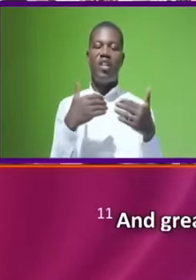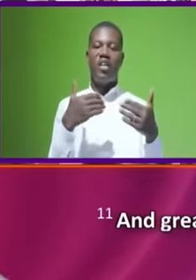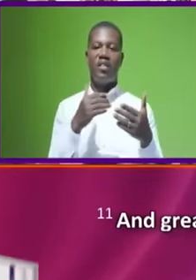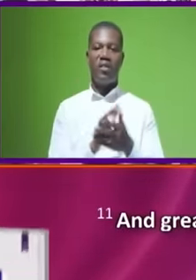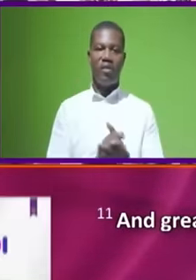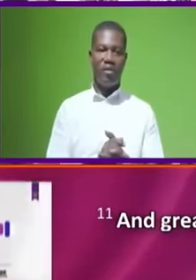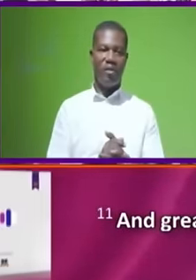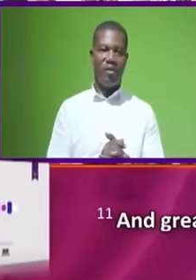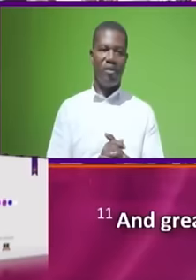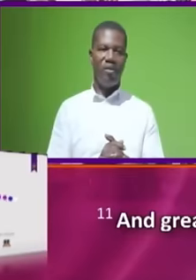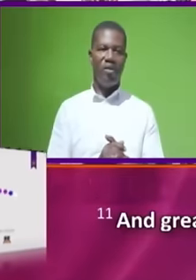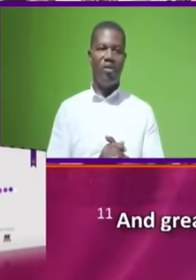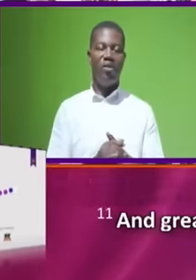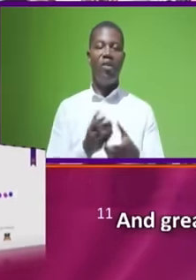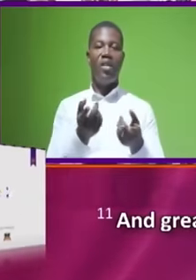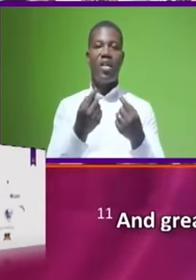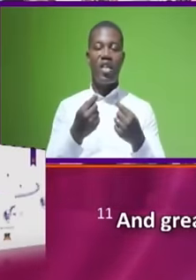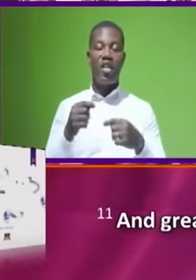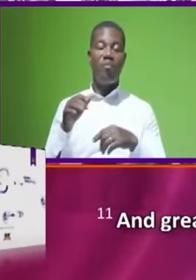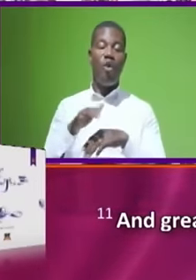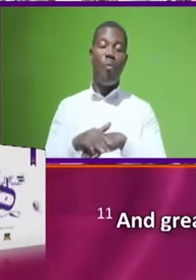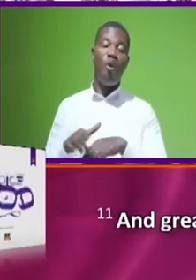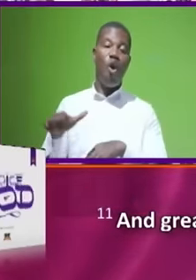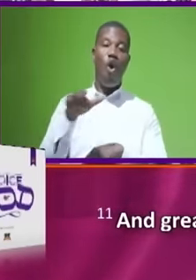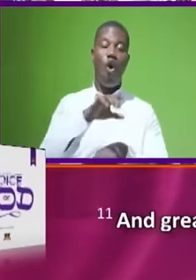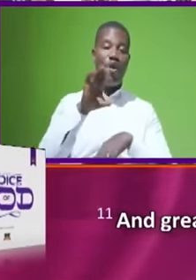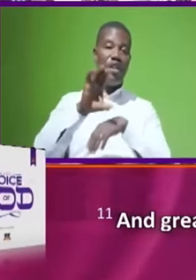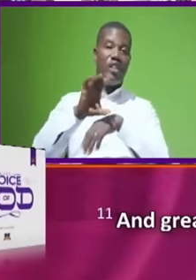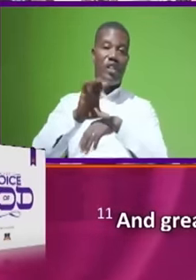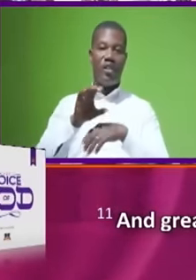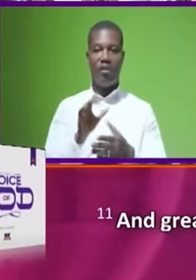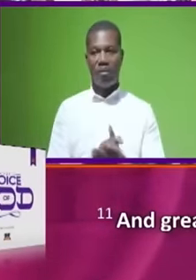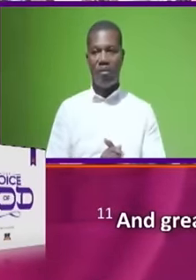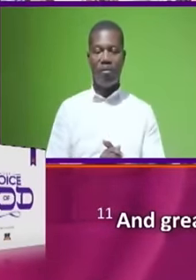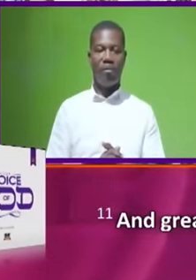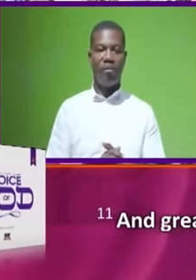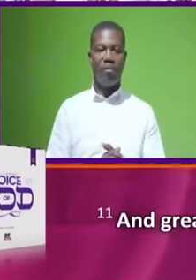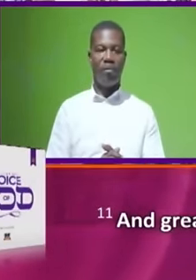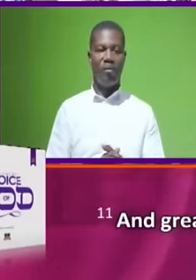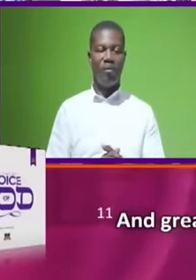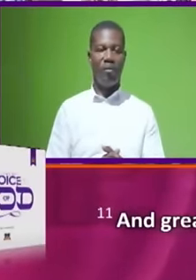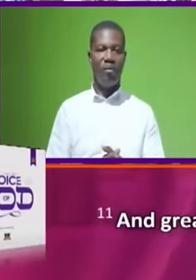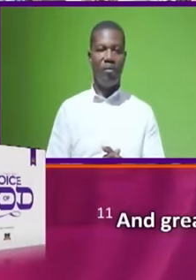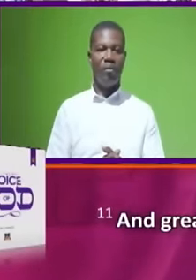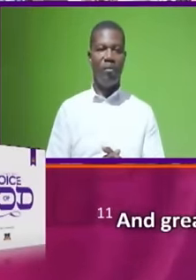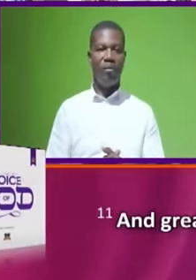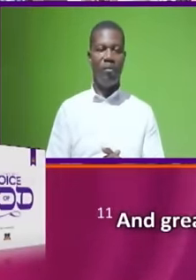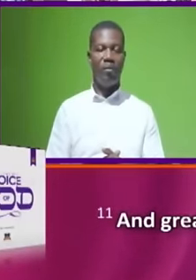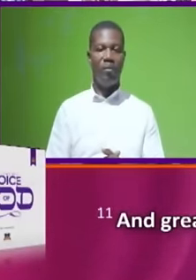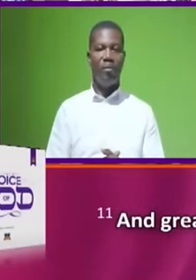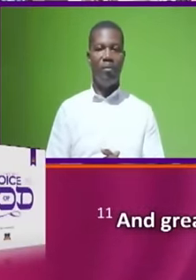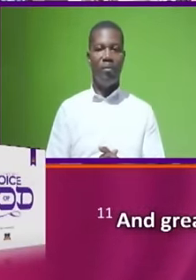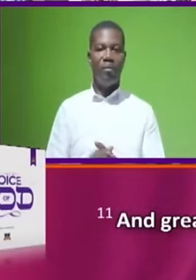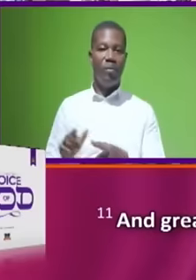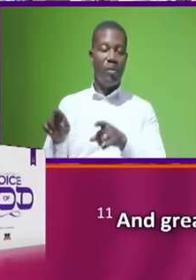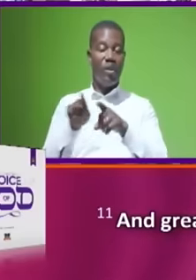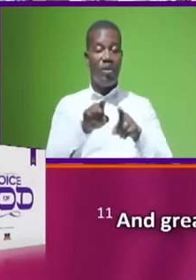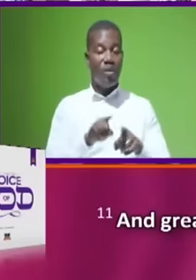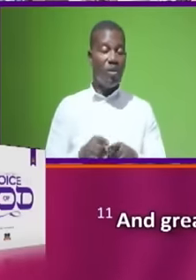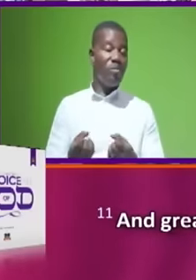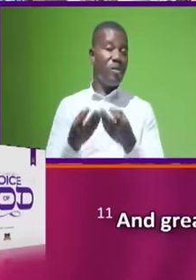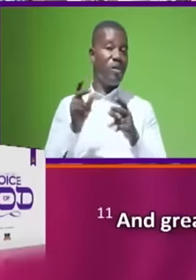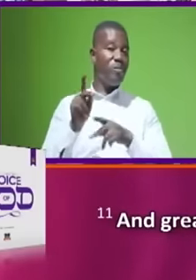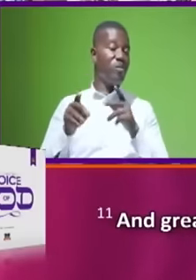And great fear came upon all the church. Upon all the church. And upon as many as heard these